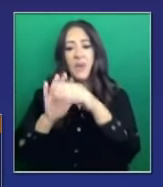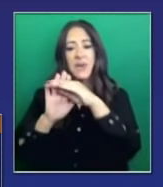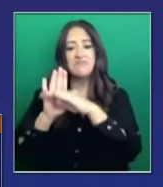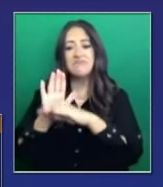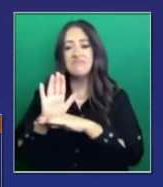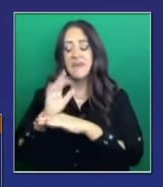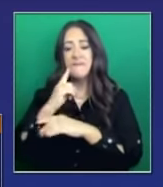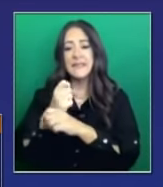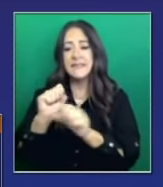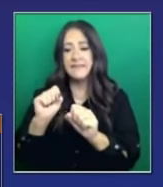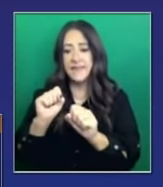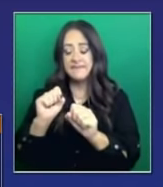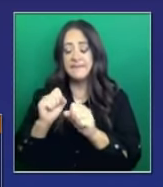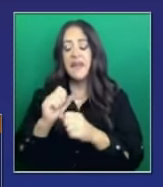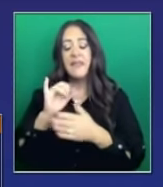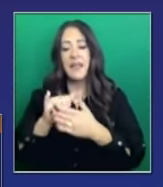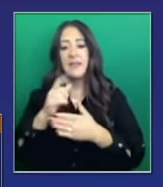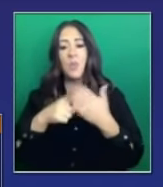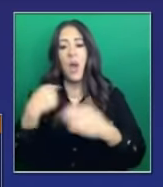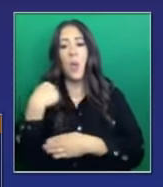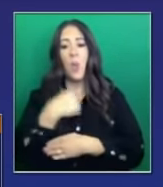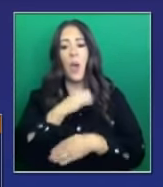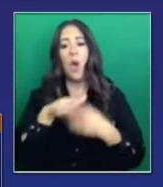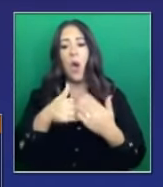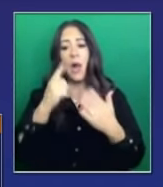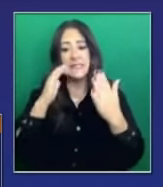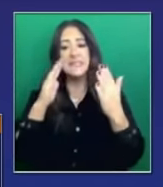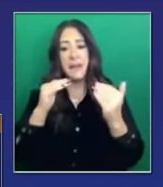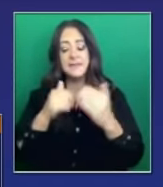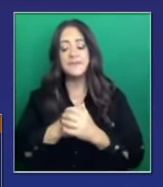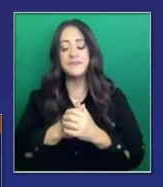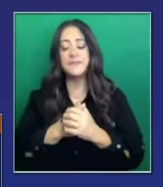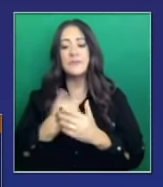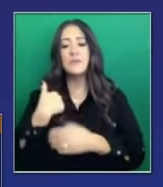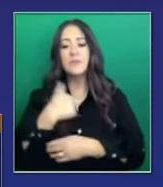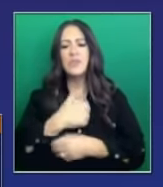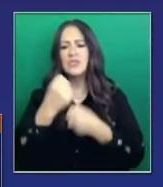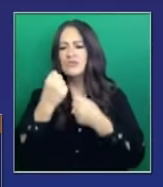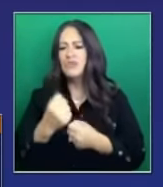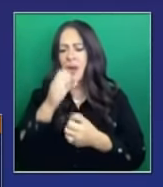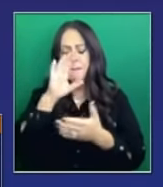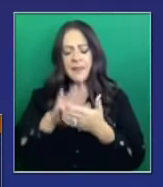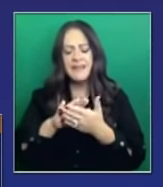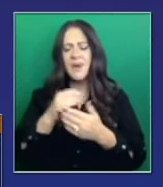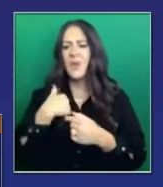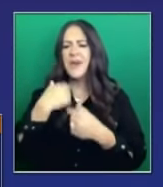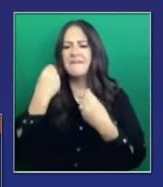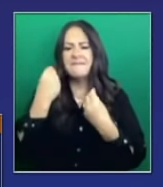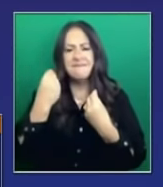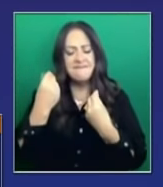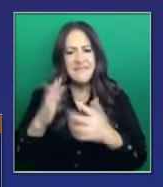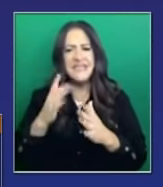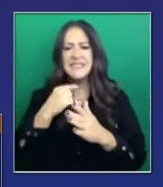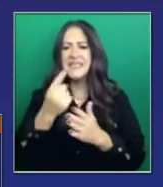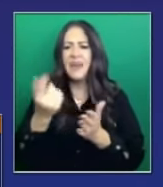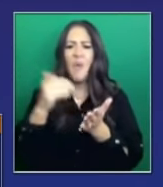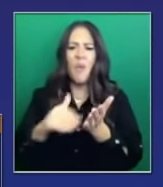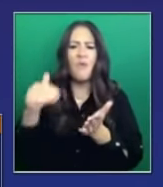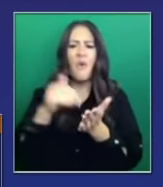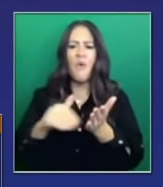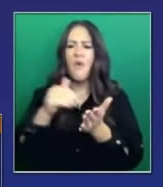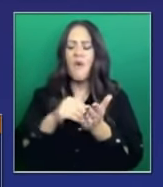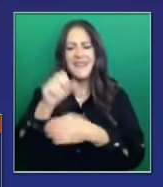and others should expect. In-person instruction, though, we believe, and we've said this for months and months and months, it's our default in